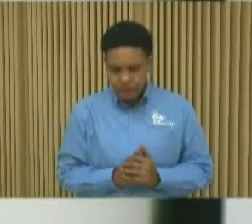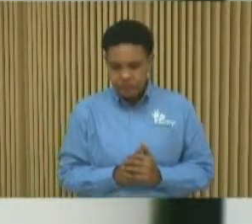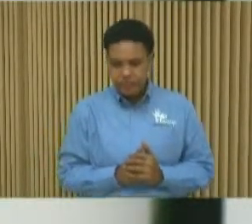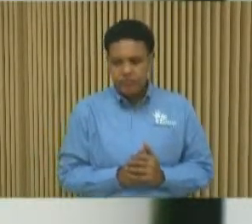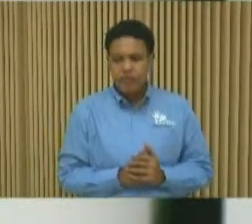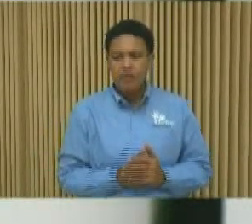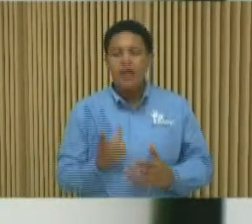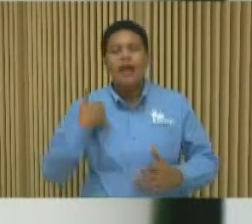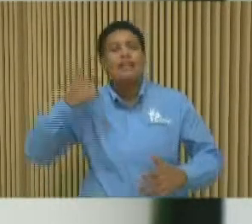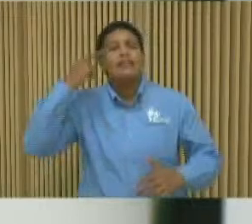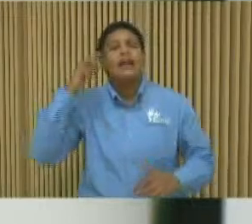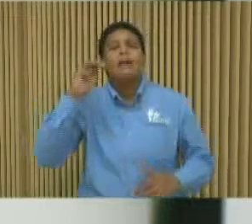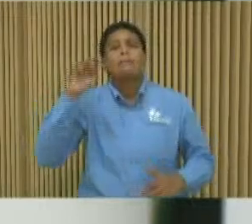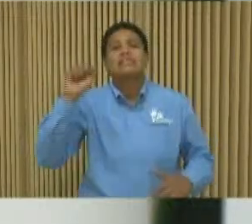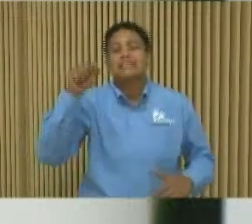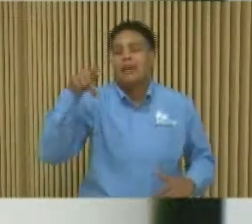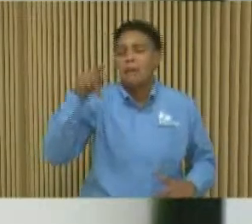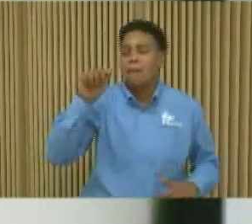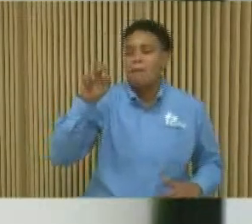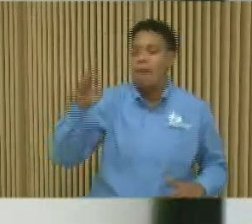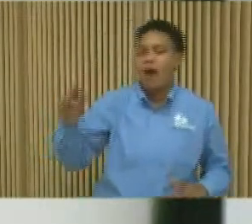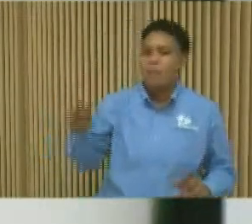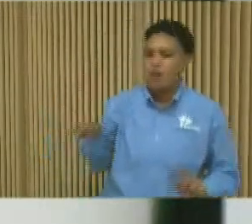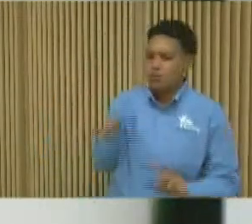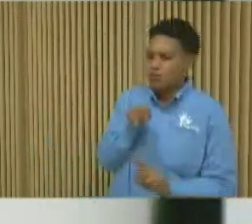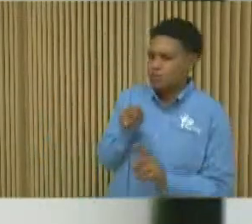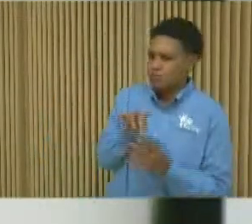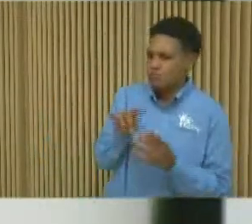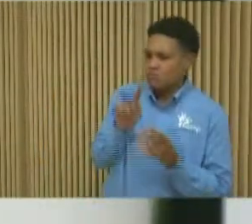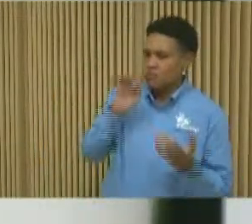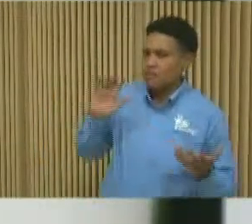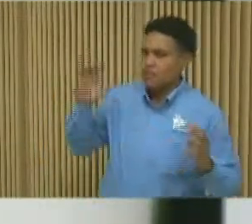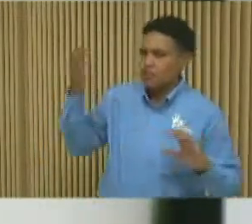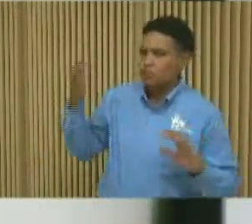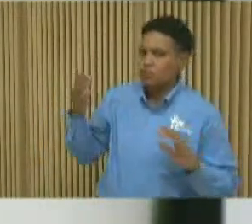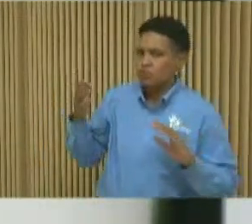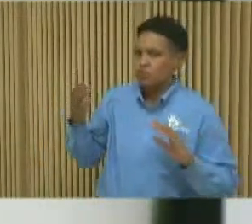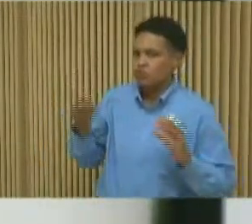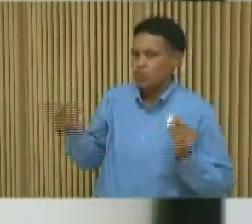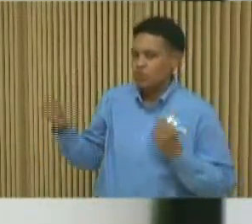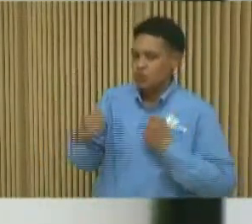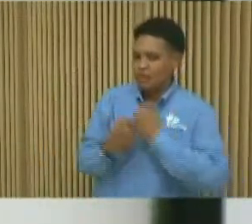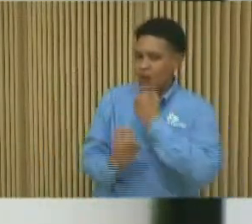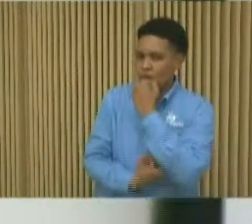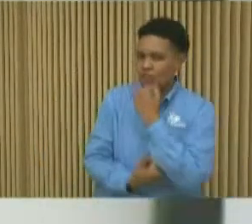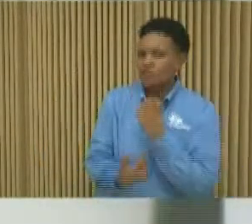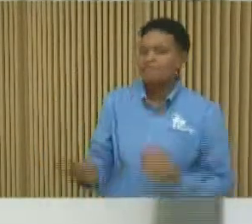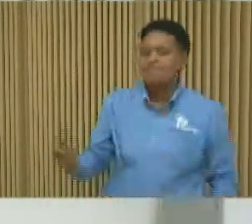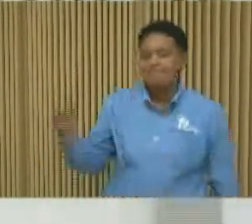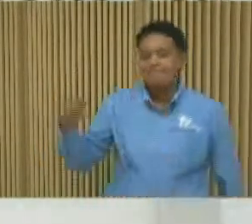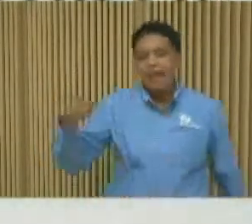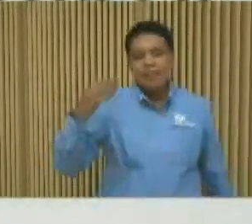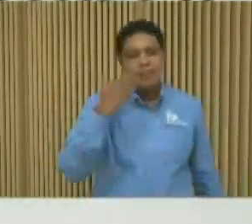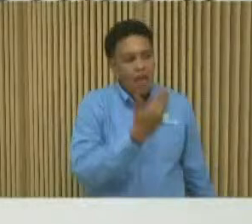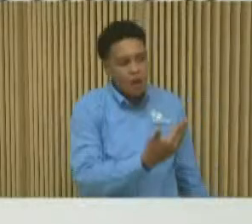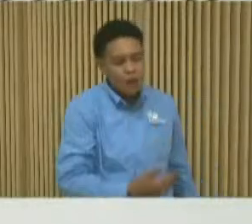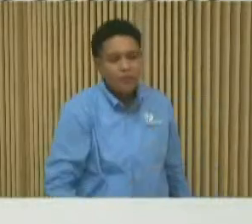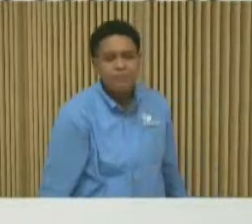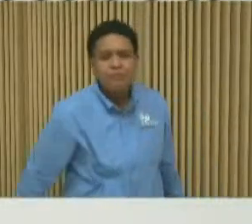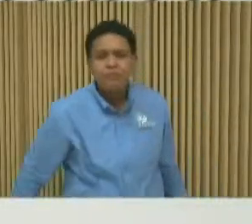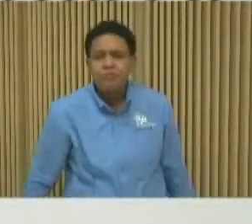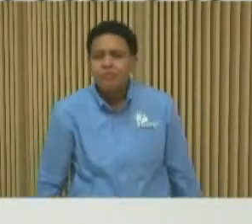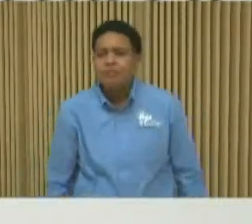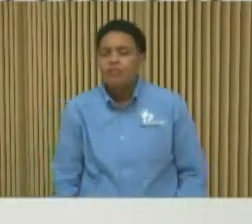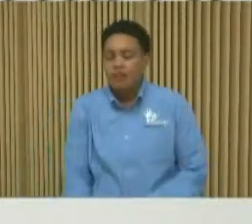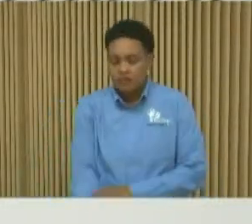that Mrs. Palmer, now you're going to speak to it from the perspective of the Dispute Resolution Foundation. Yes. Thank you. So